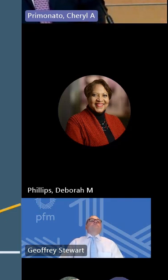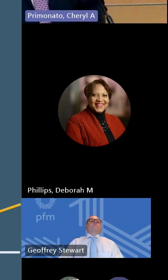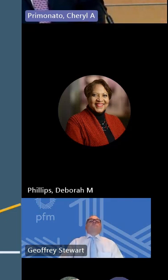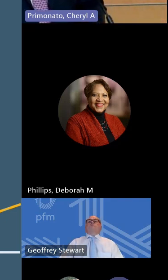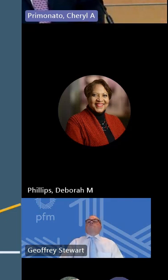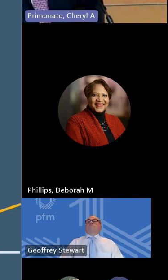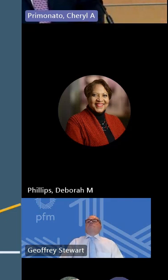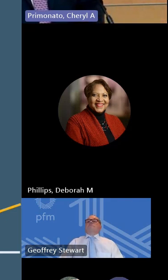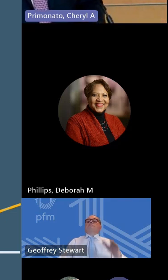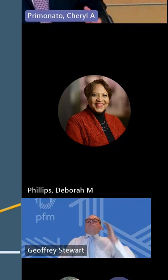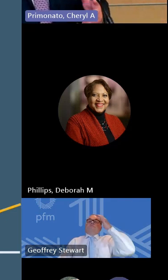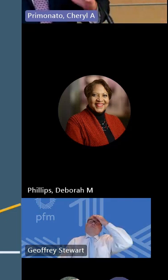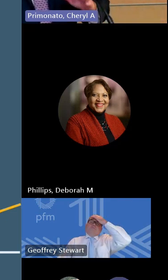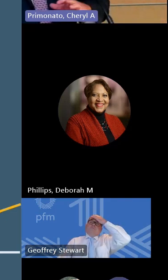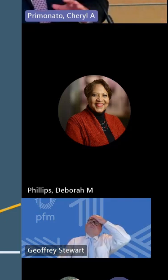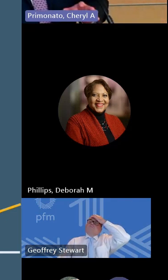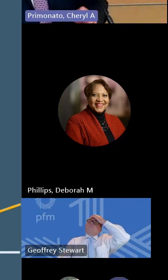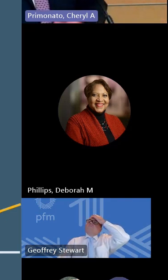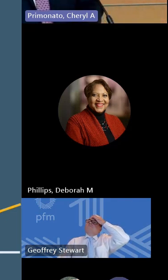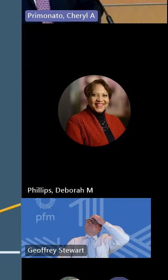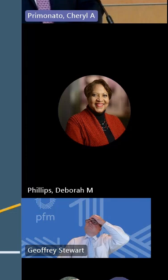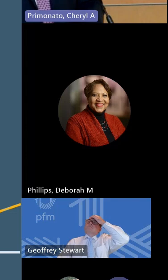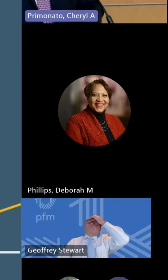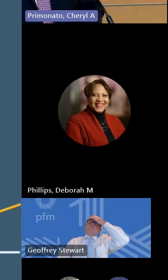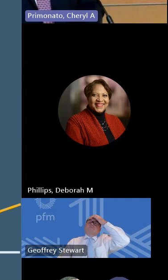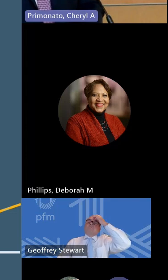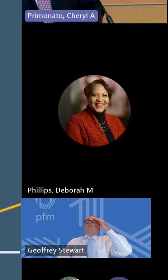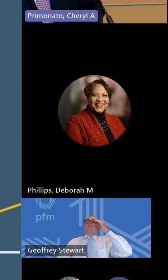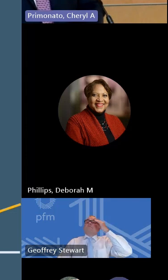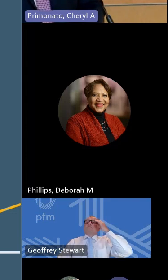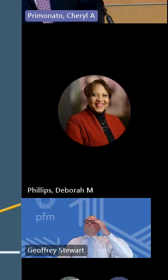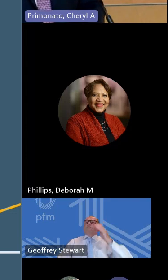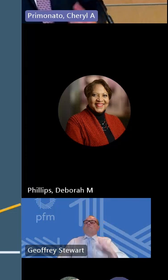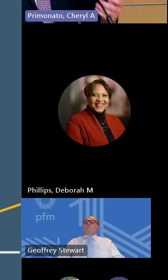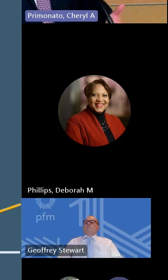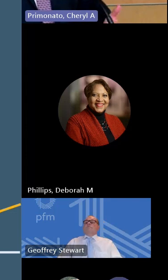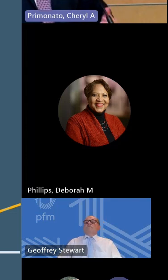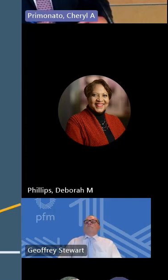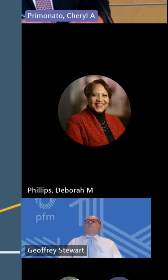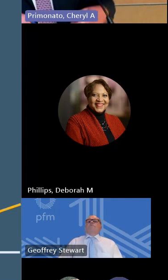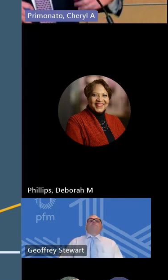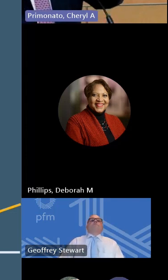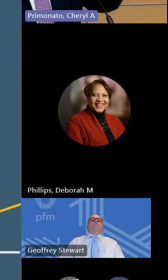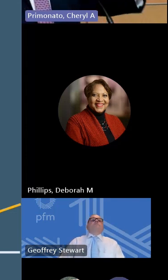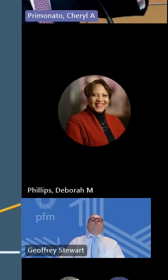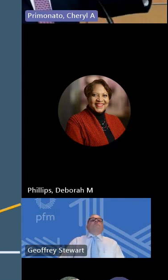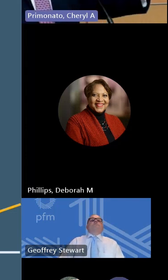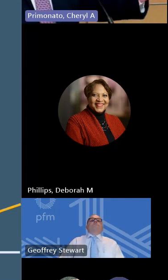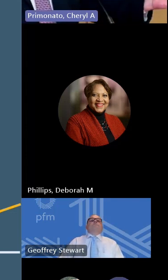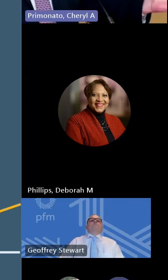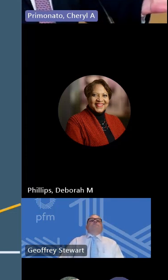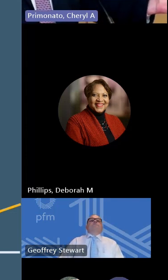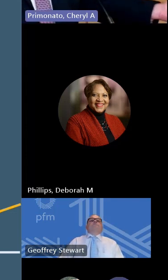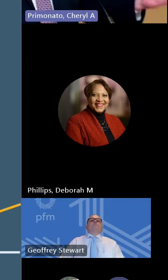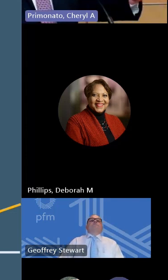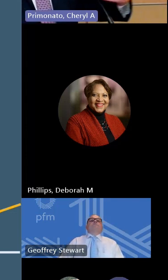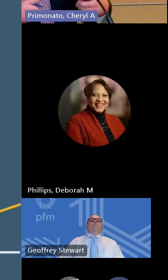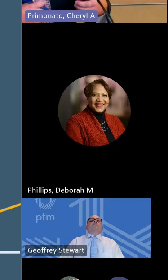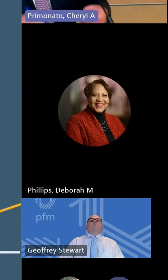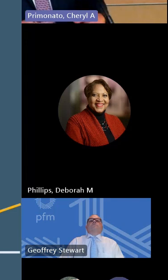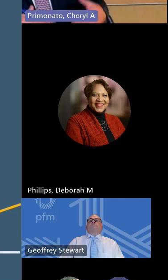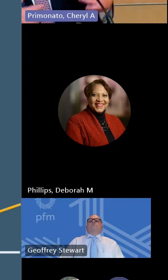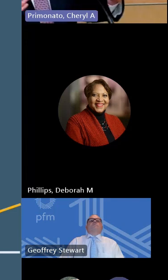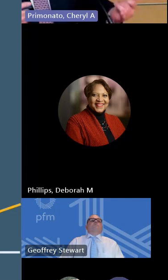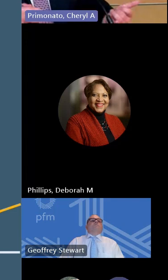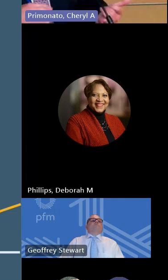information. That's typically, I think, 2 to 3 weeks in advance. That will go be posted to our website, which then gets picked up